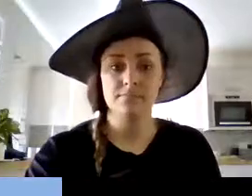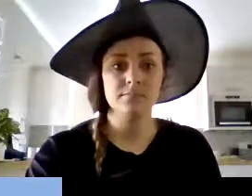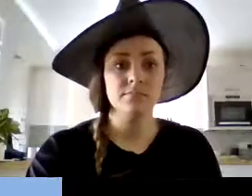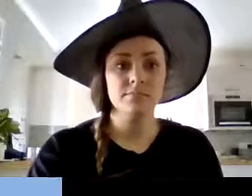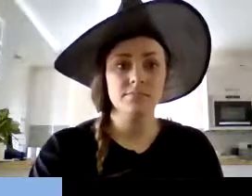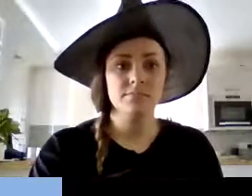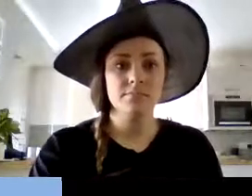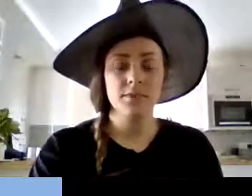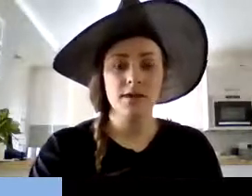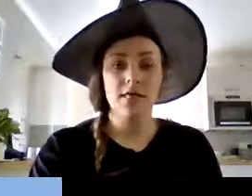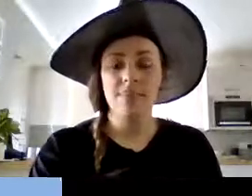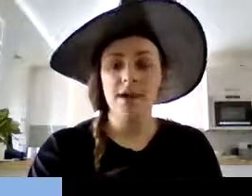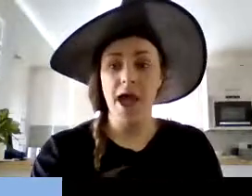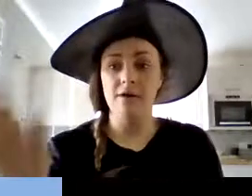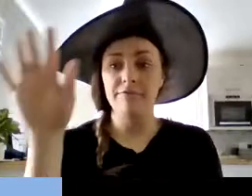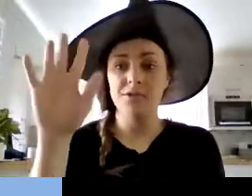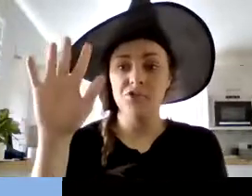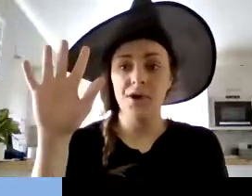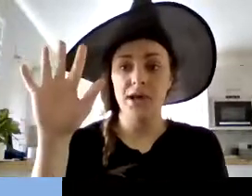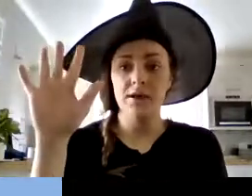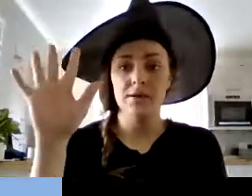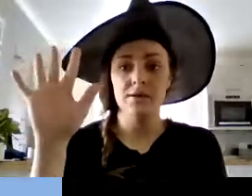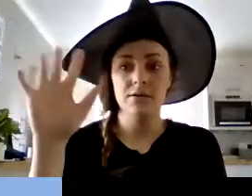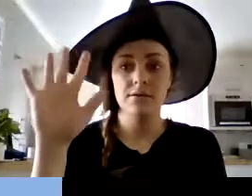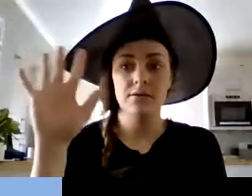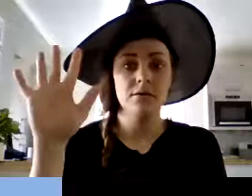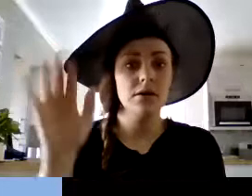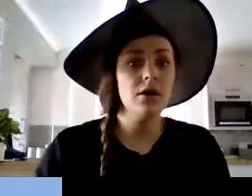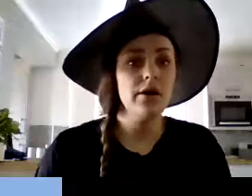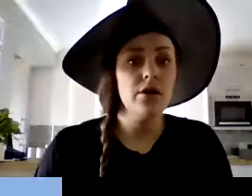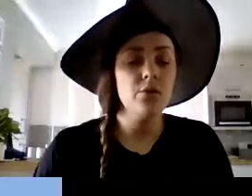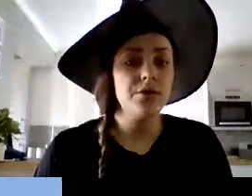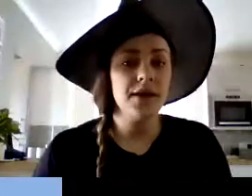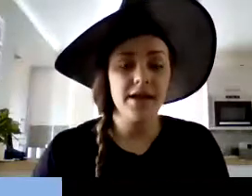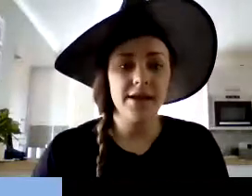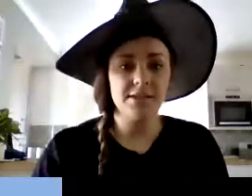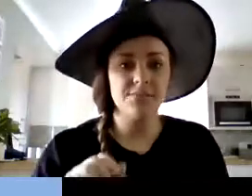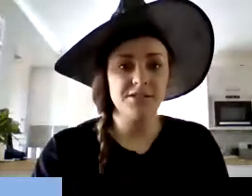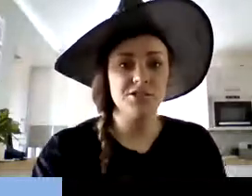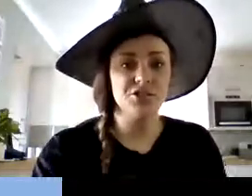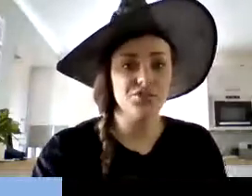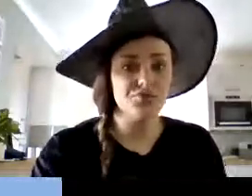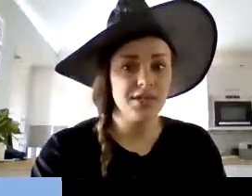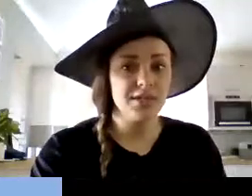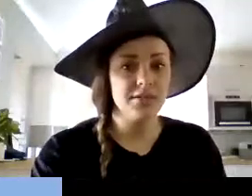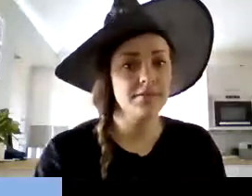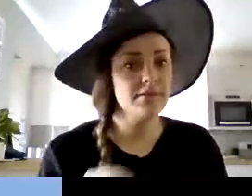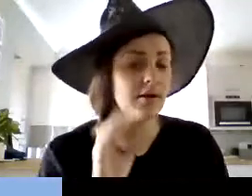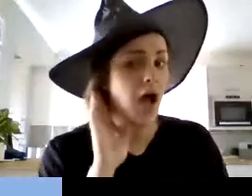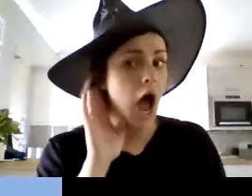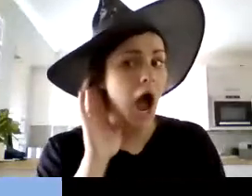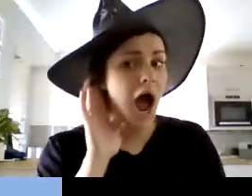Then out from a tree, with an ear-splitting shriek.